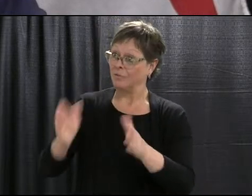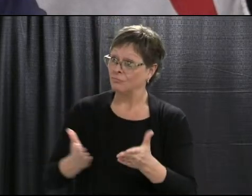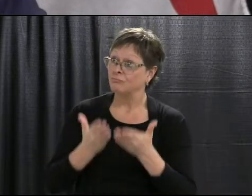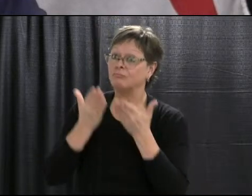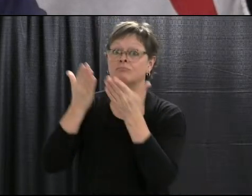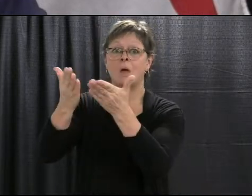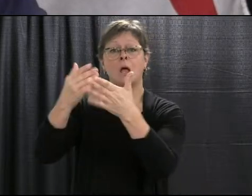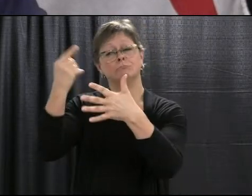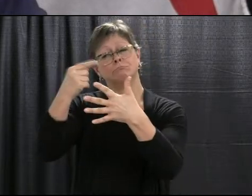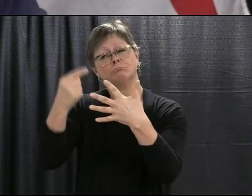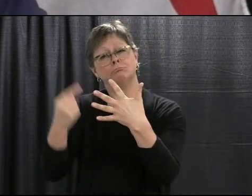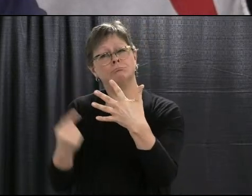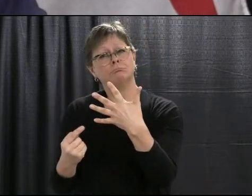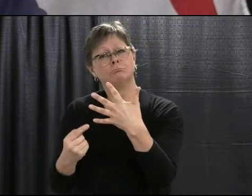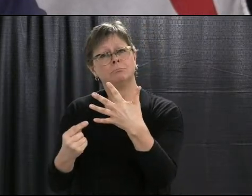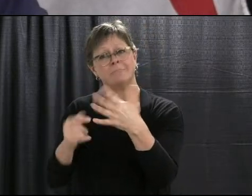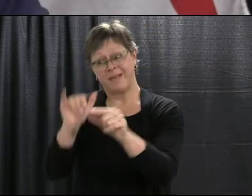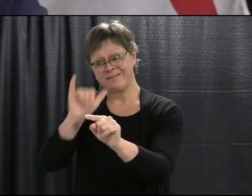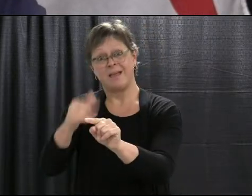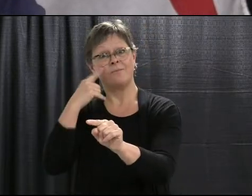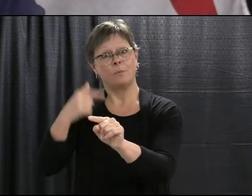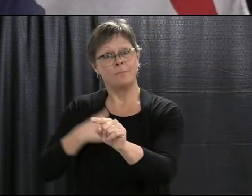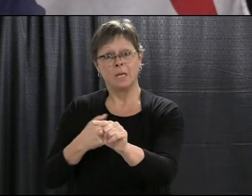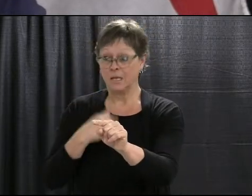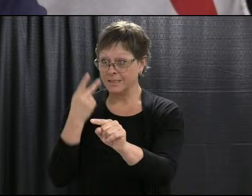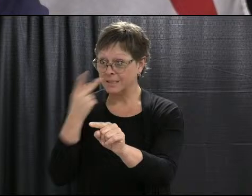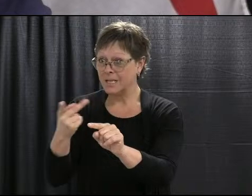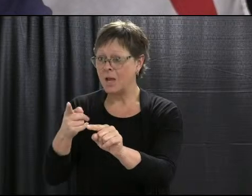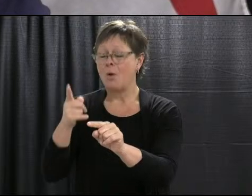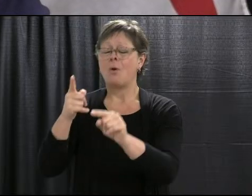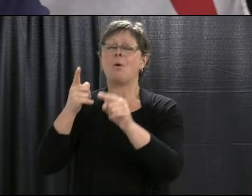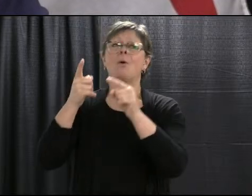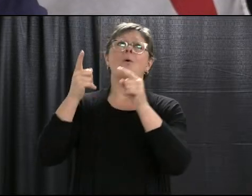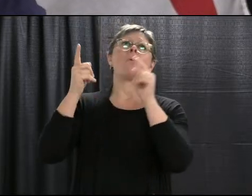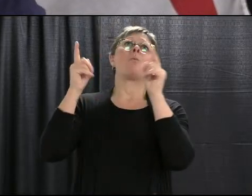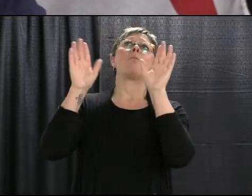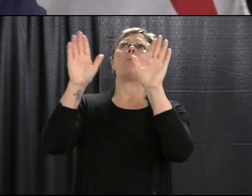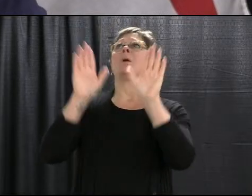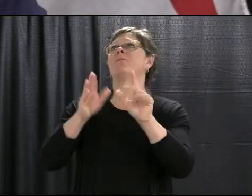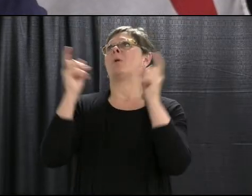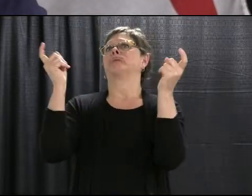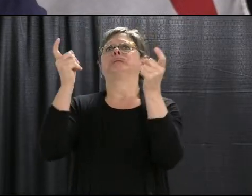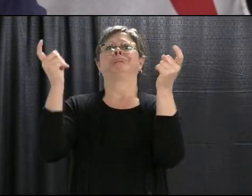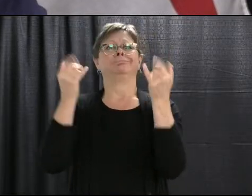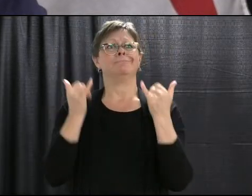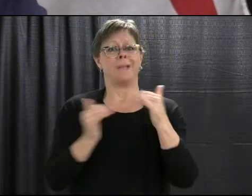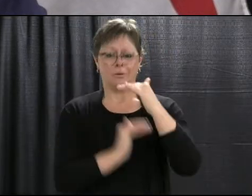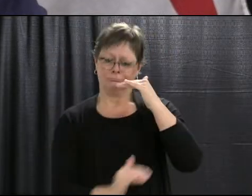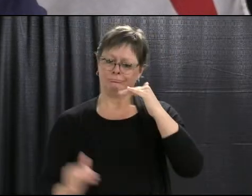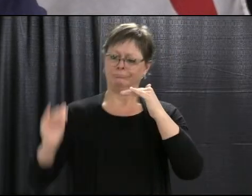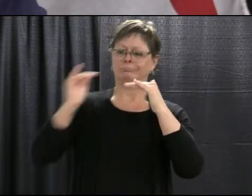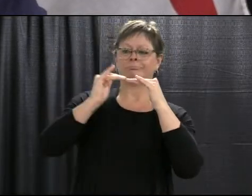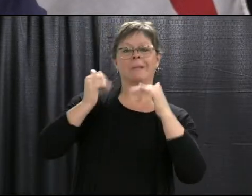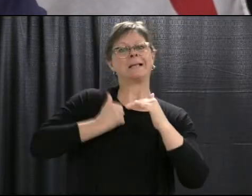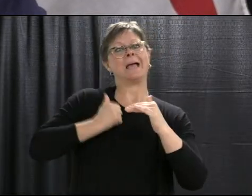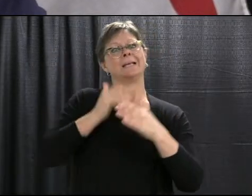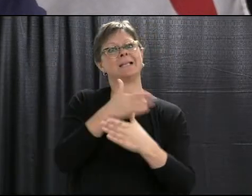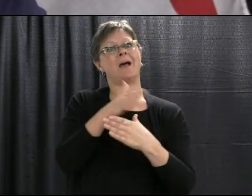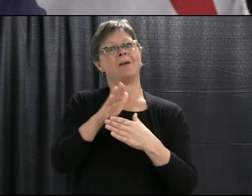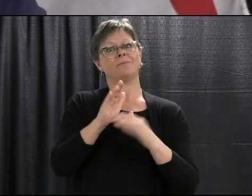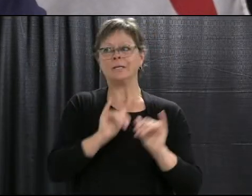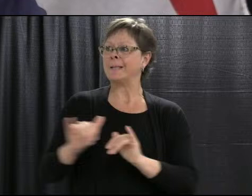to it, for me, it's a rejoice that we're now up to the national average, and that we are, instead of being